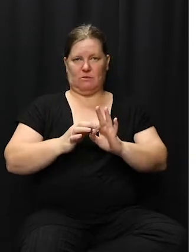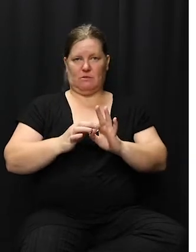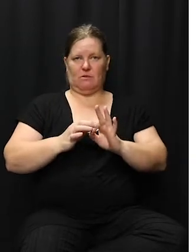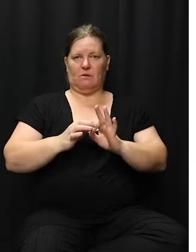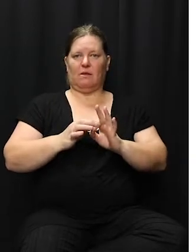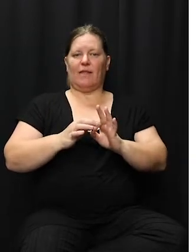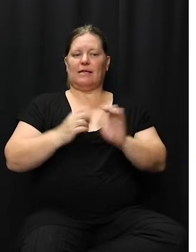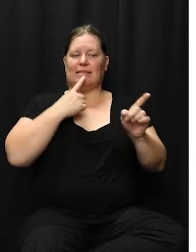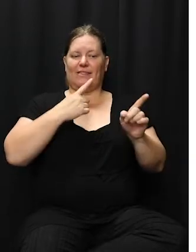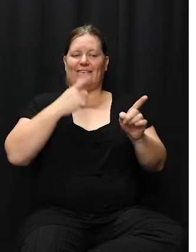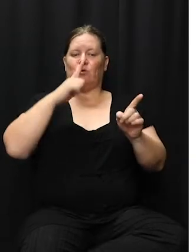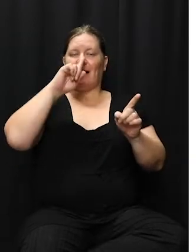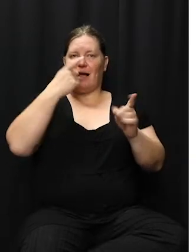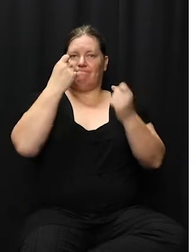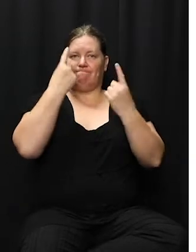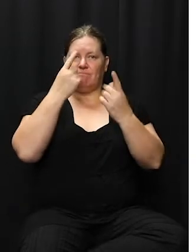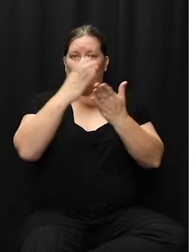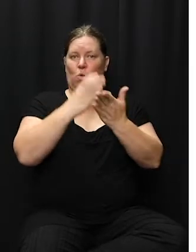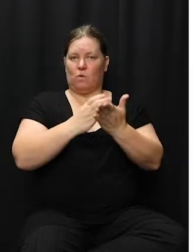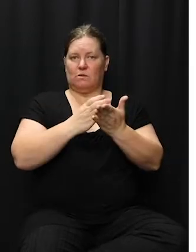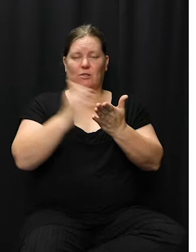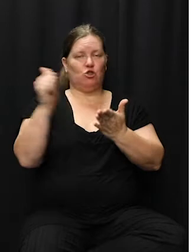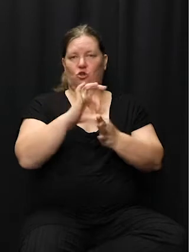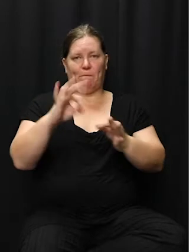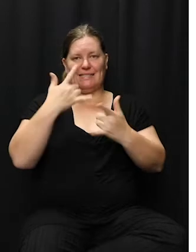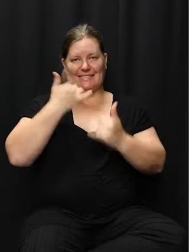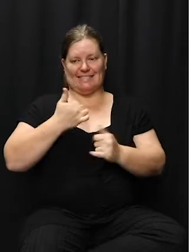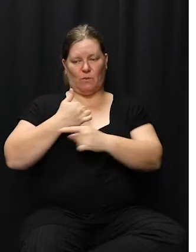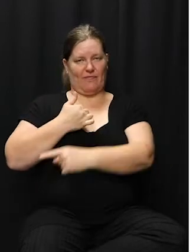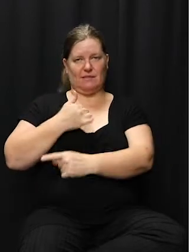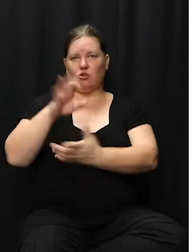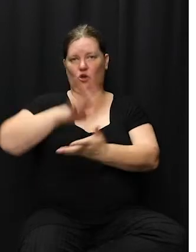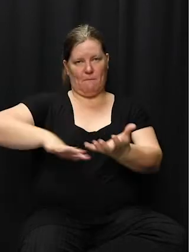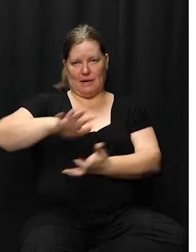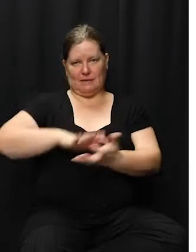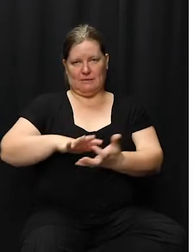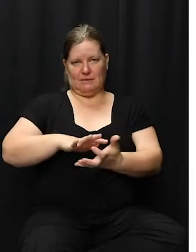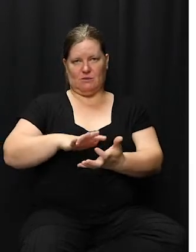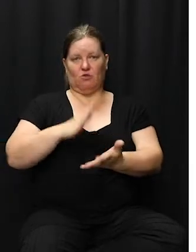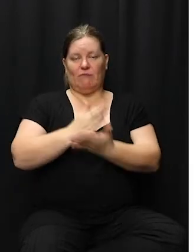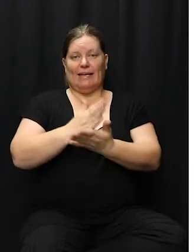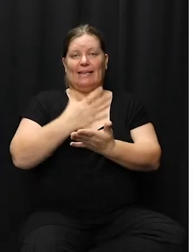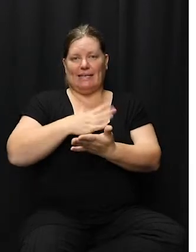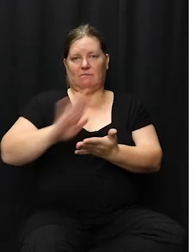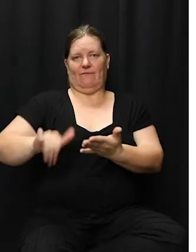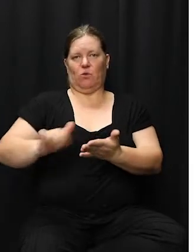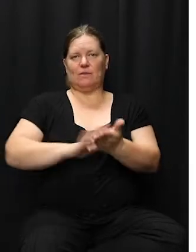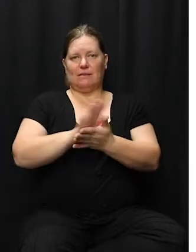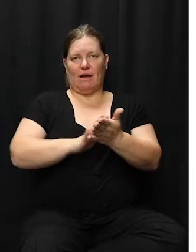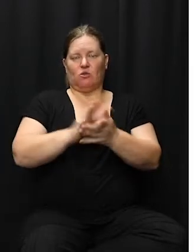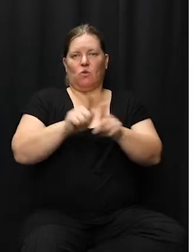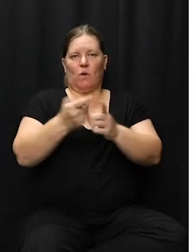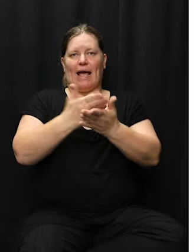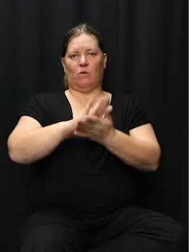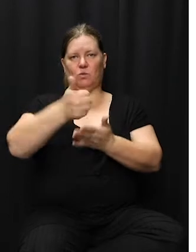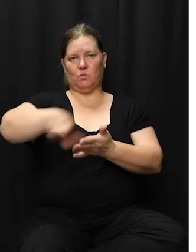to. Oh, and also the course, when you do the training, there are no interpreters provided. They say if you can't understand enough to be able to do the